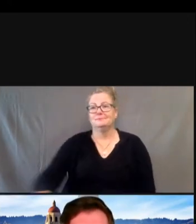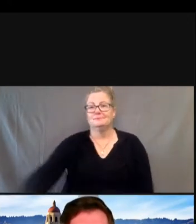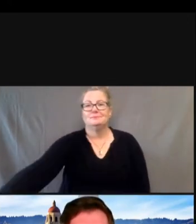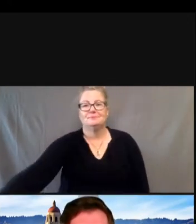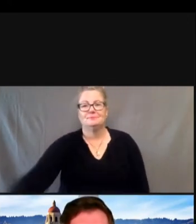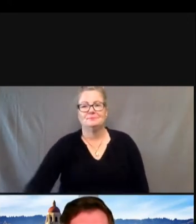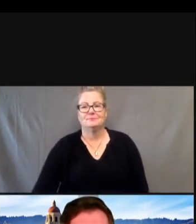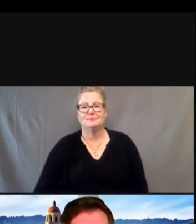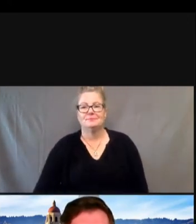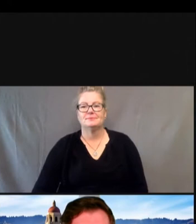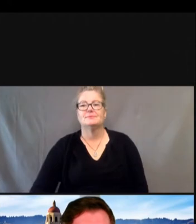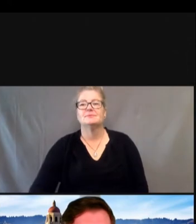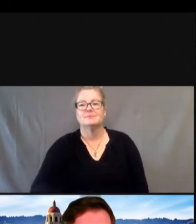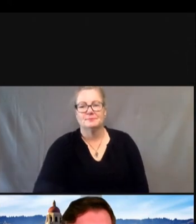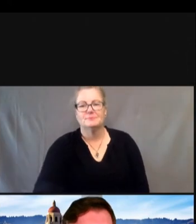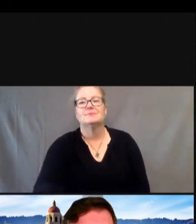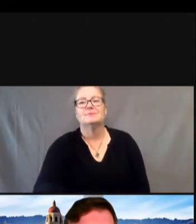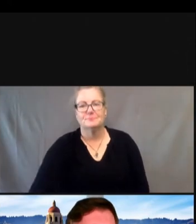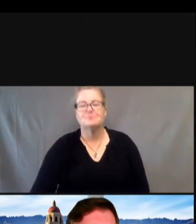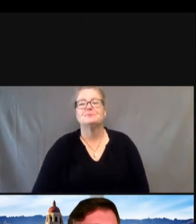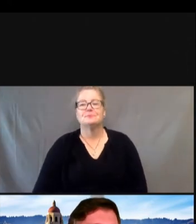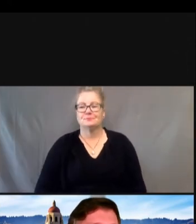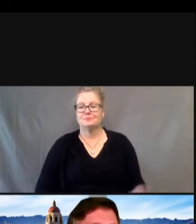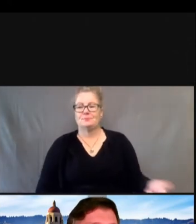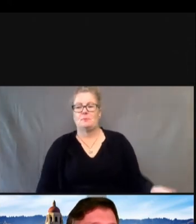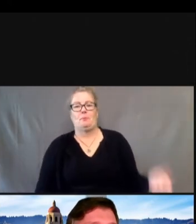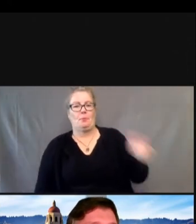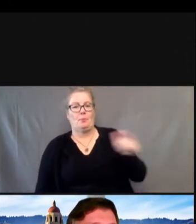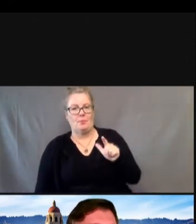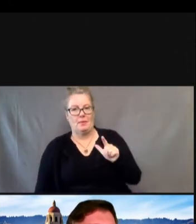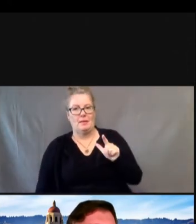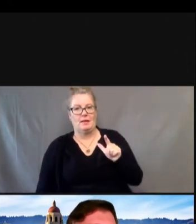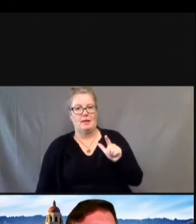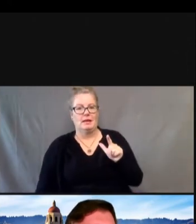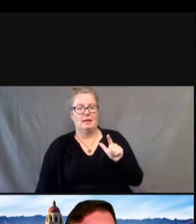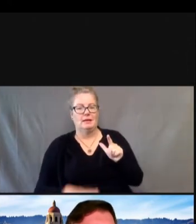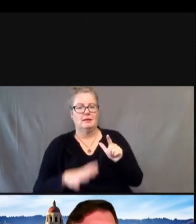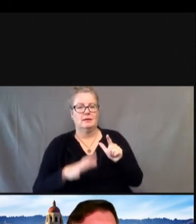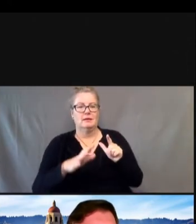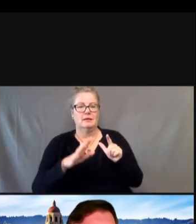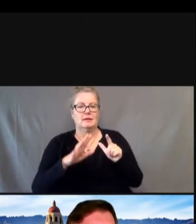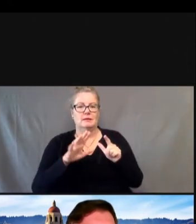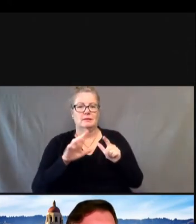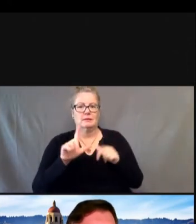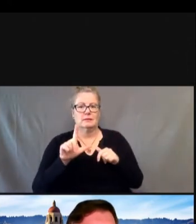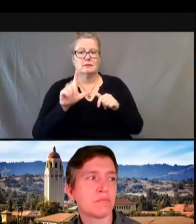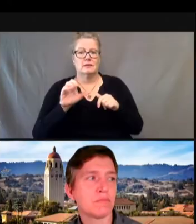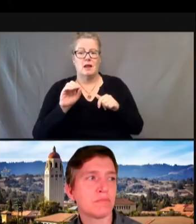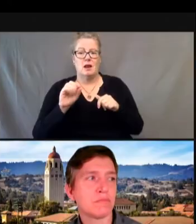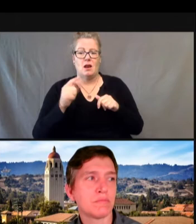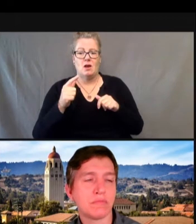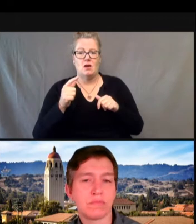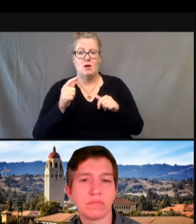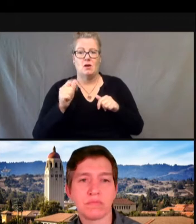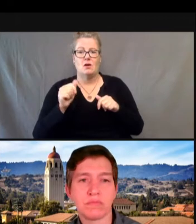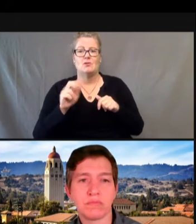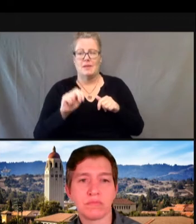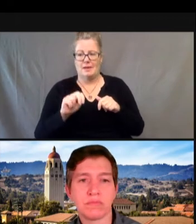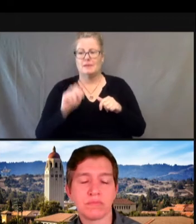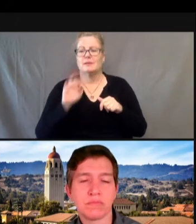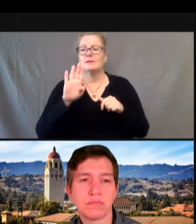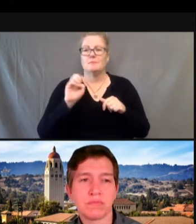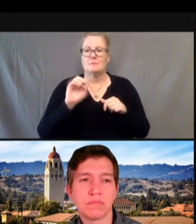Thank you so much, Pete and Zainab, for sharing about all the incredible work that's happening at Stanford with your